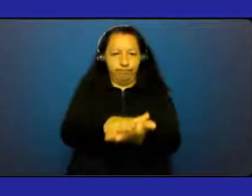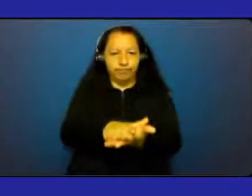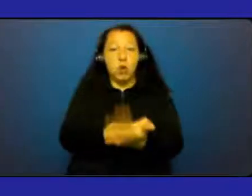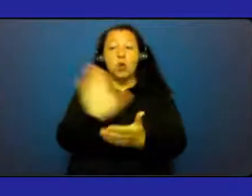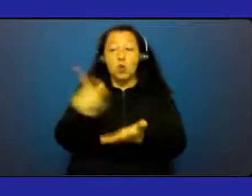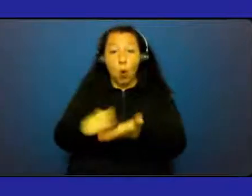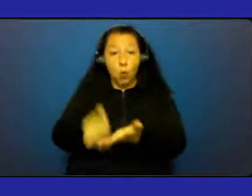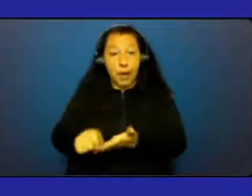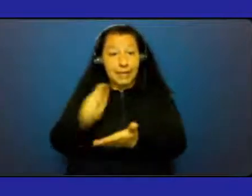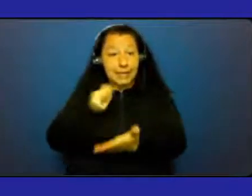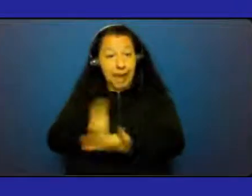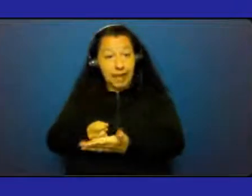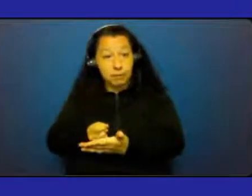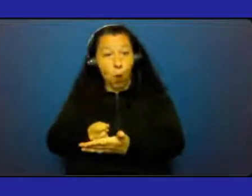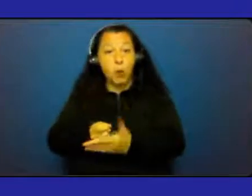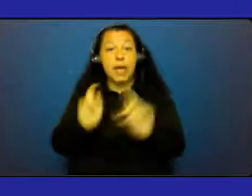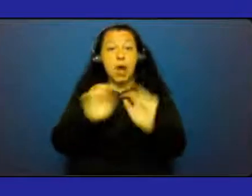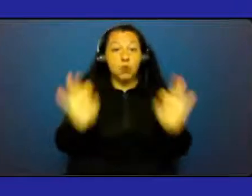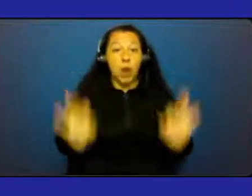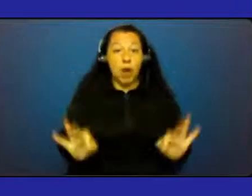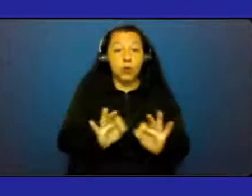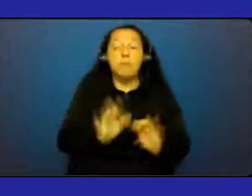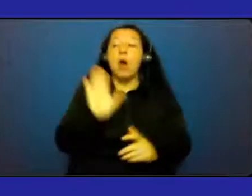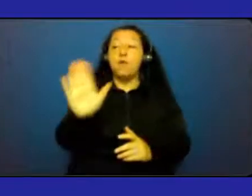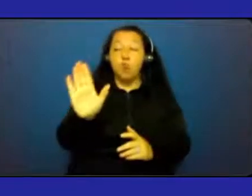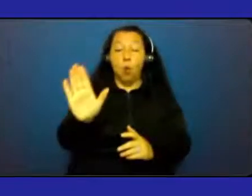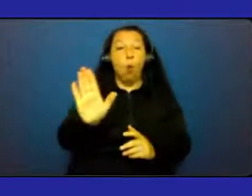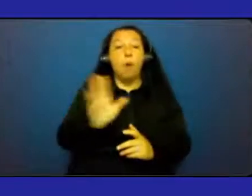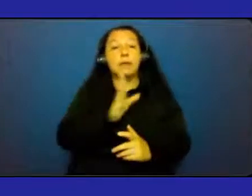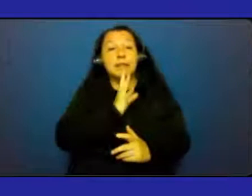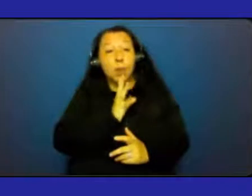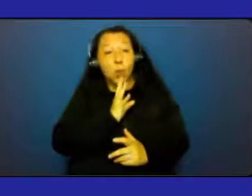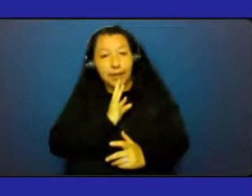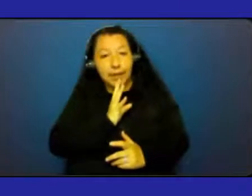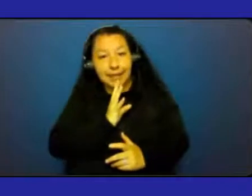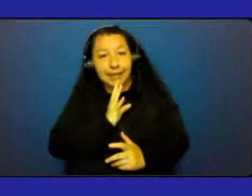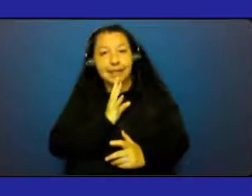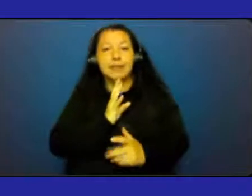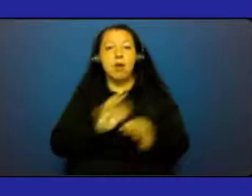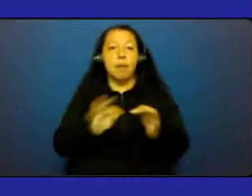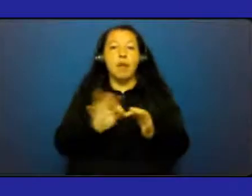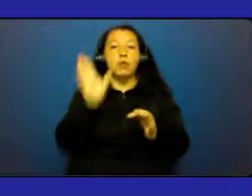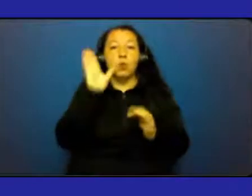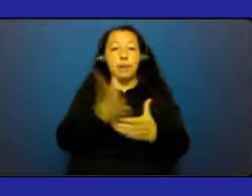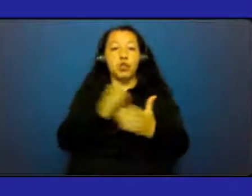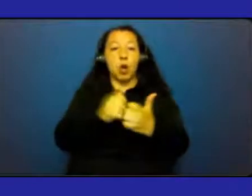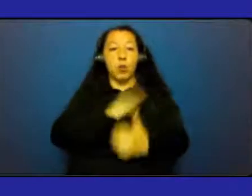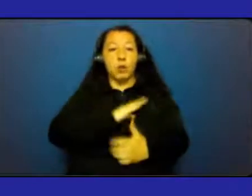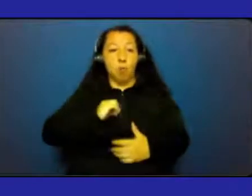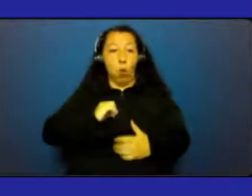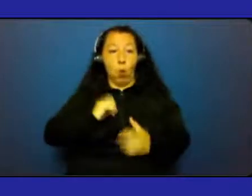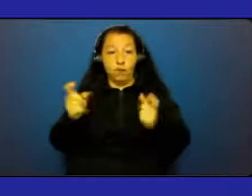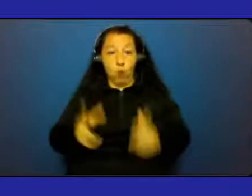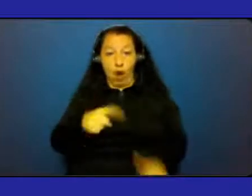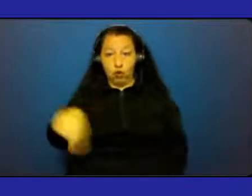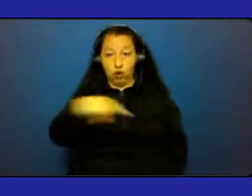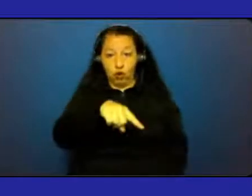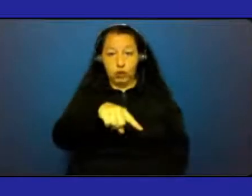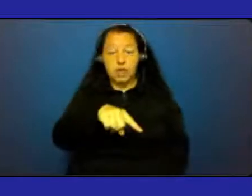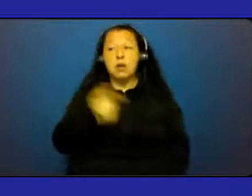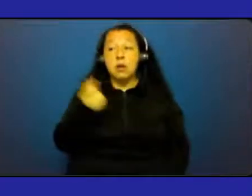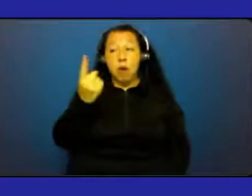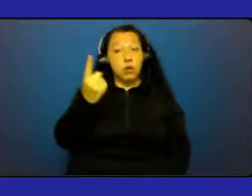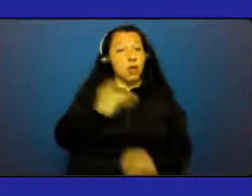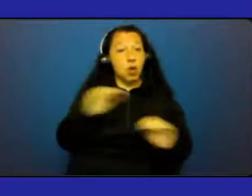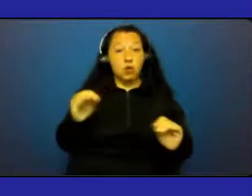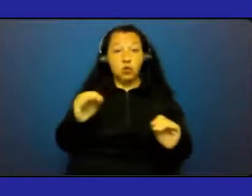oral presentation, will be shared with the members of the Board of Directors. Kindly note that there is no transferring or sharing of